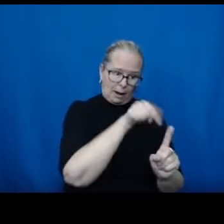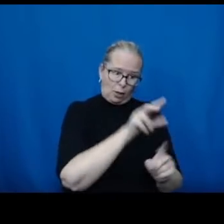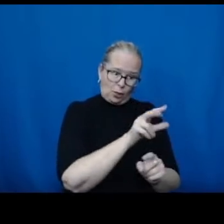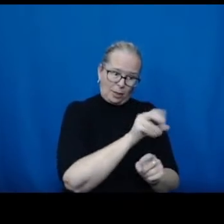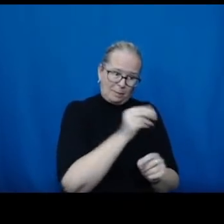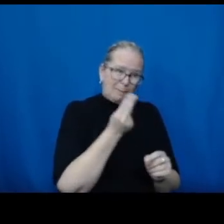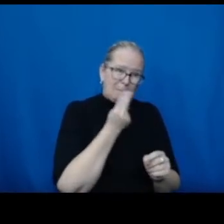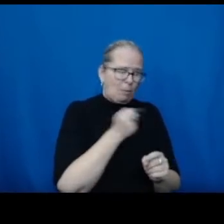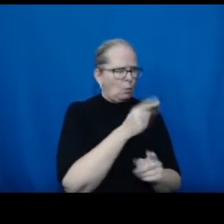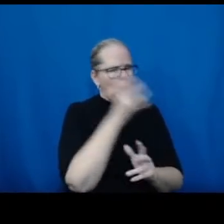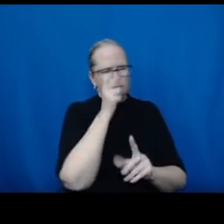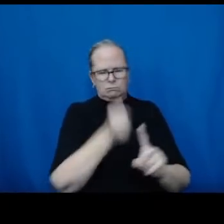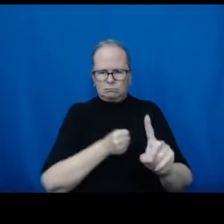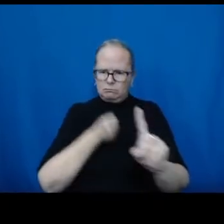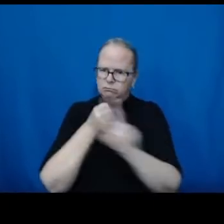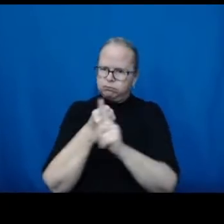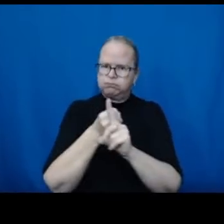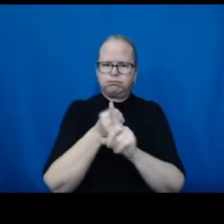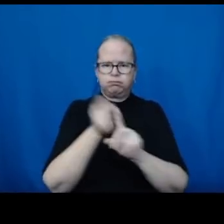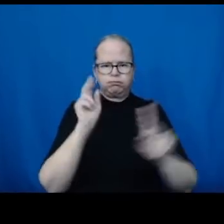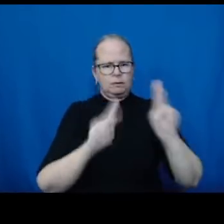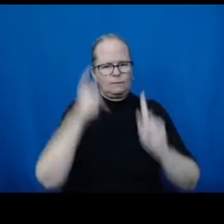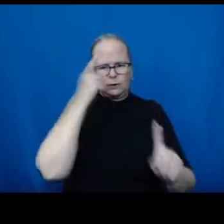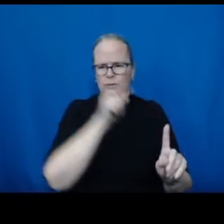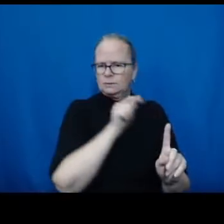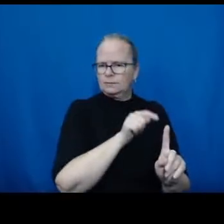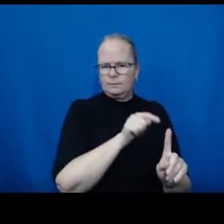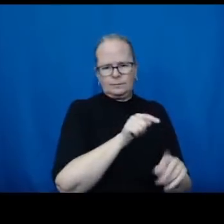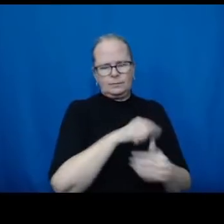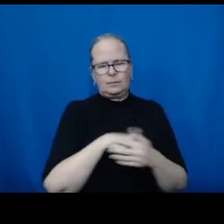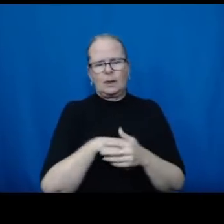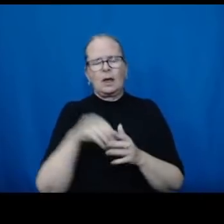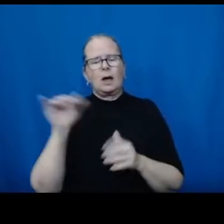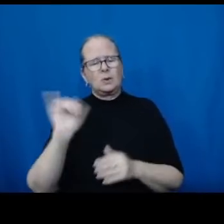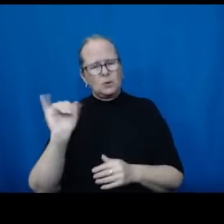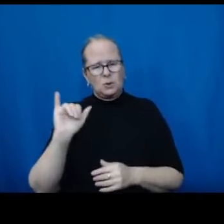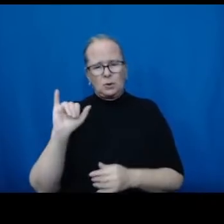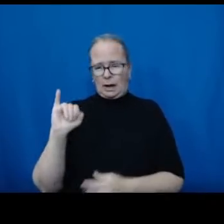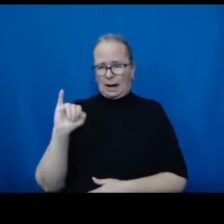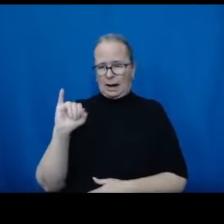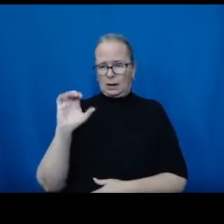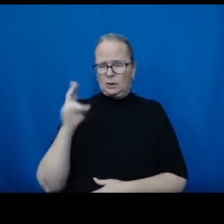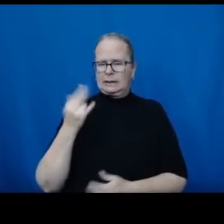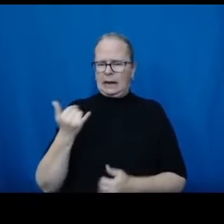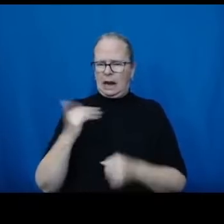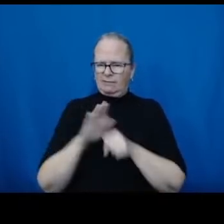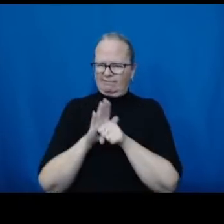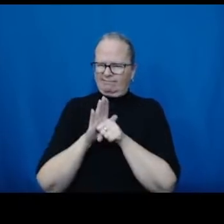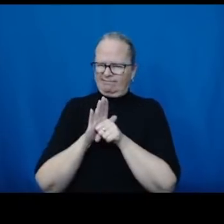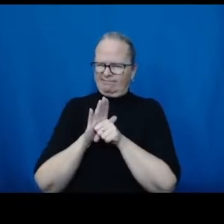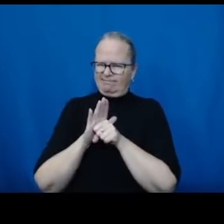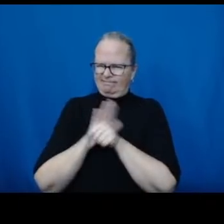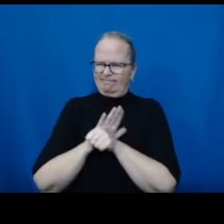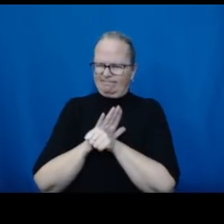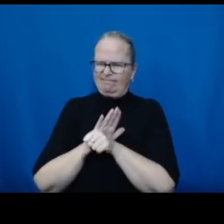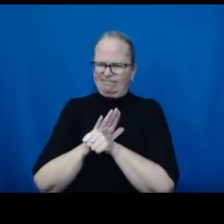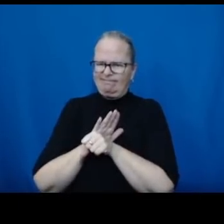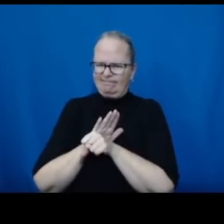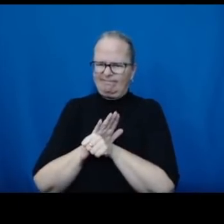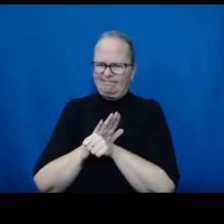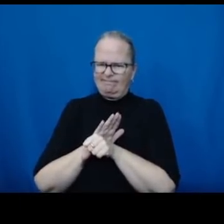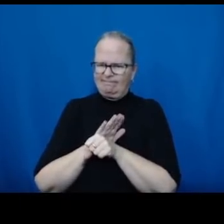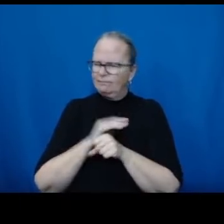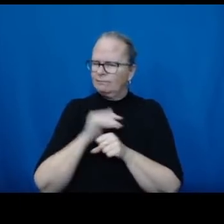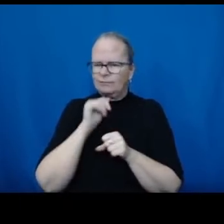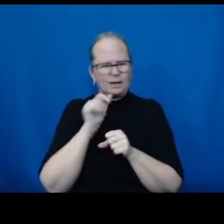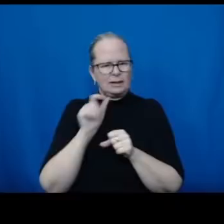say, New York, but you've heard ICUs are full, and any kind of work disruption can be problematic. But the other thing is